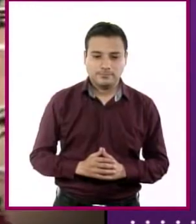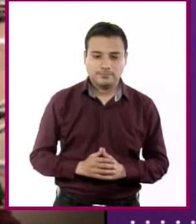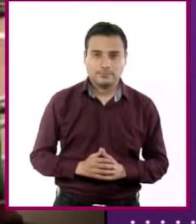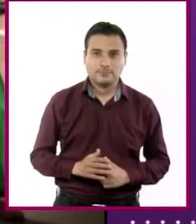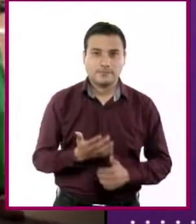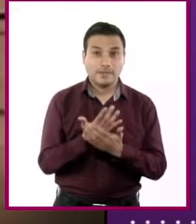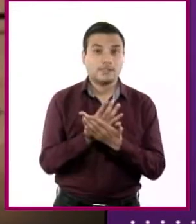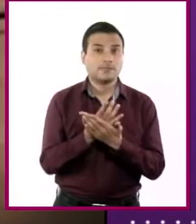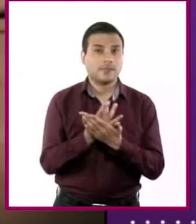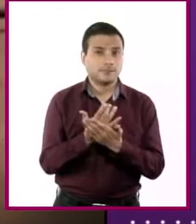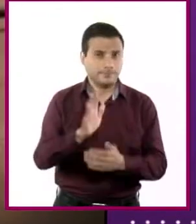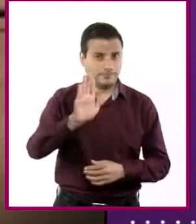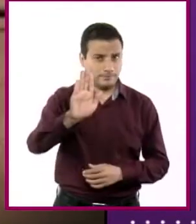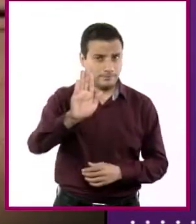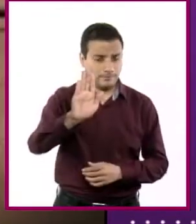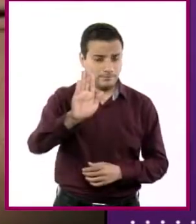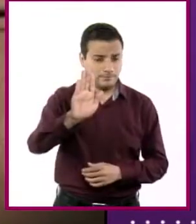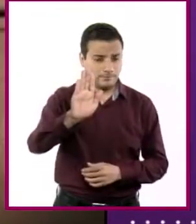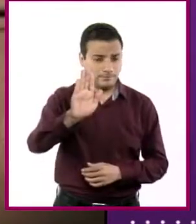Stop where you are!